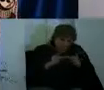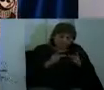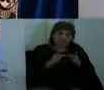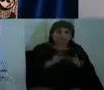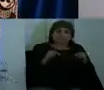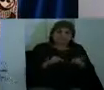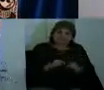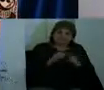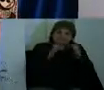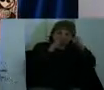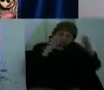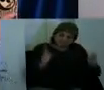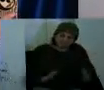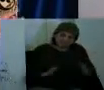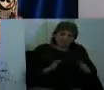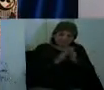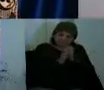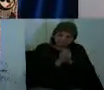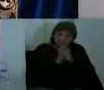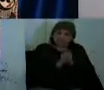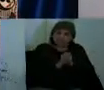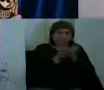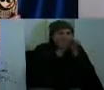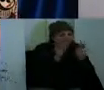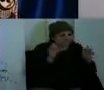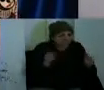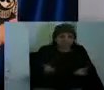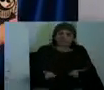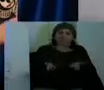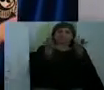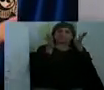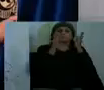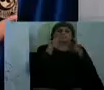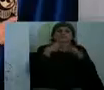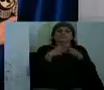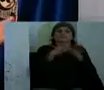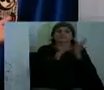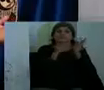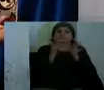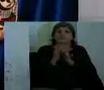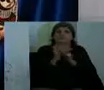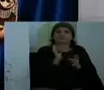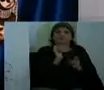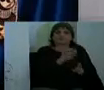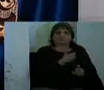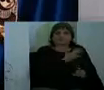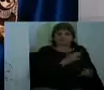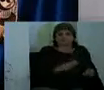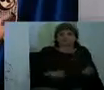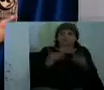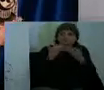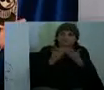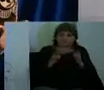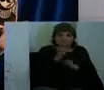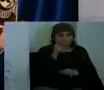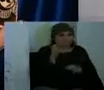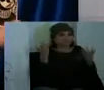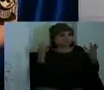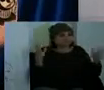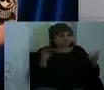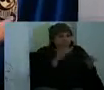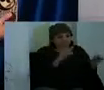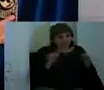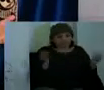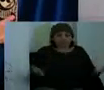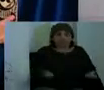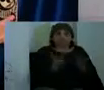can freely raise up the name of Jesus, our Christ. We thank you for your spirit that's already moving in here, and